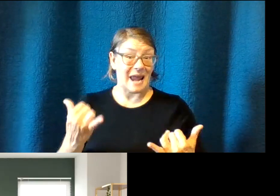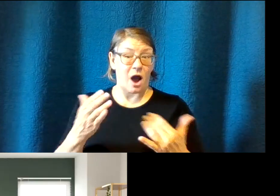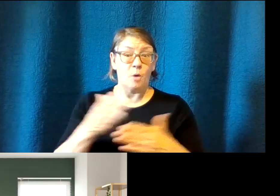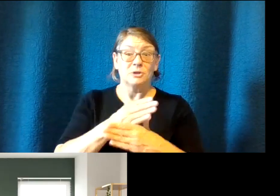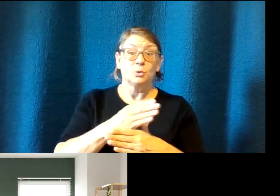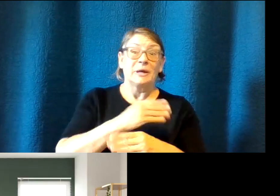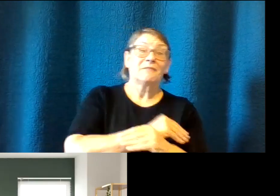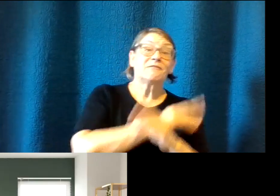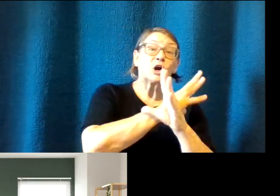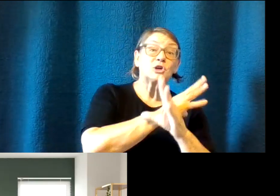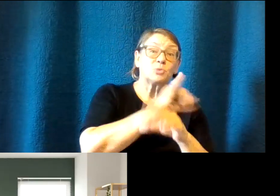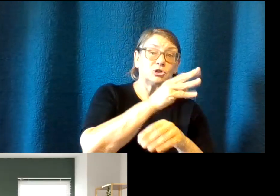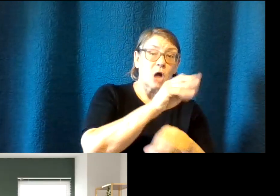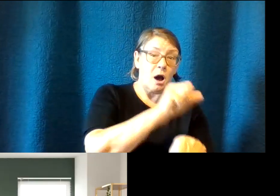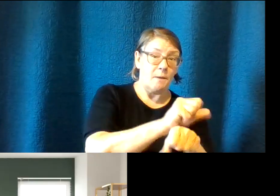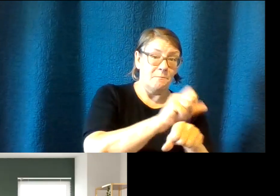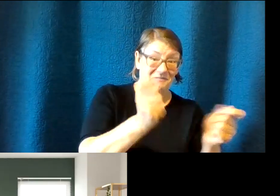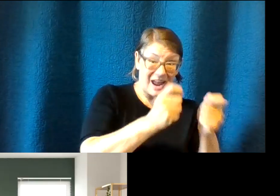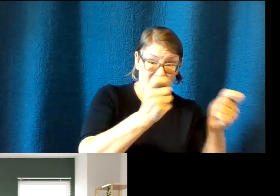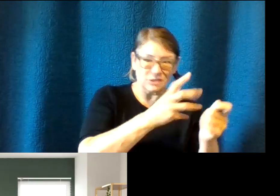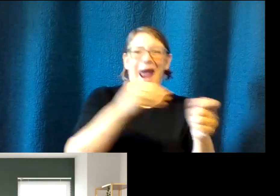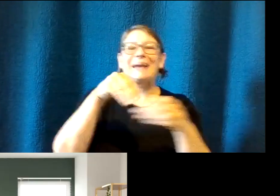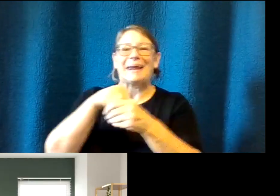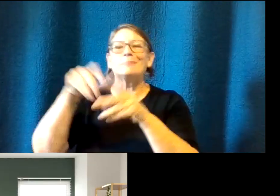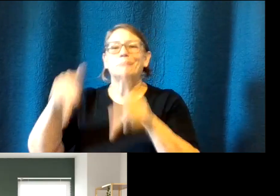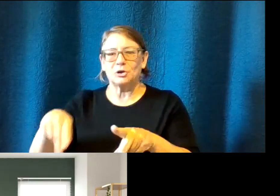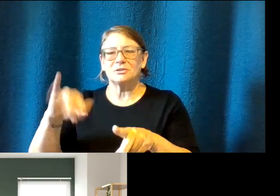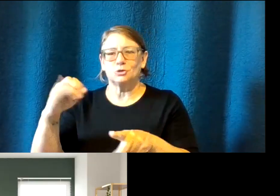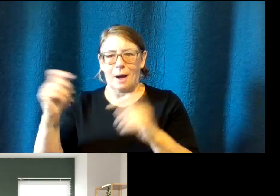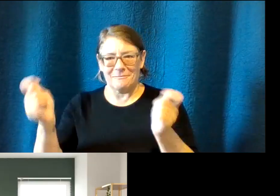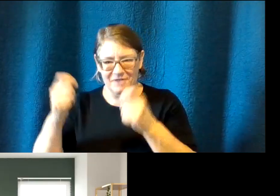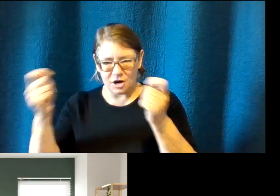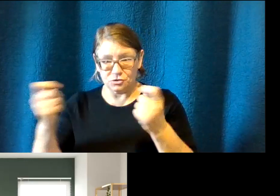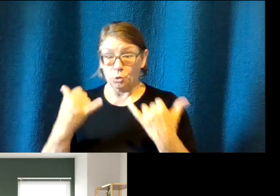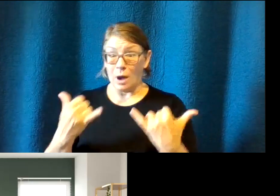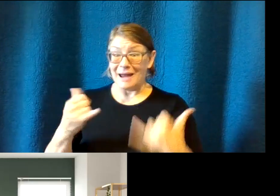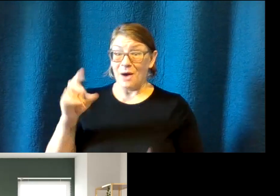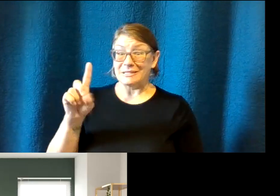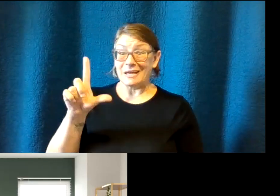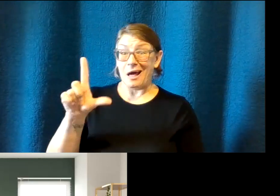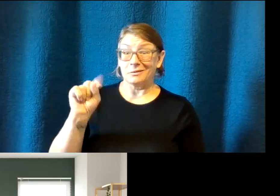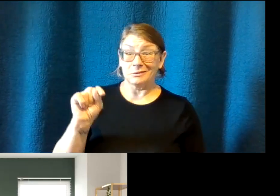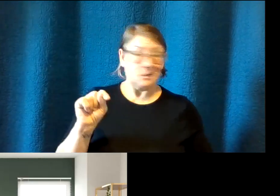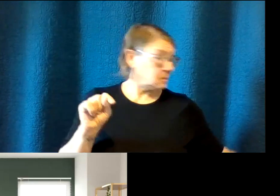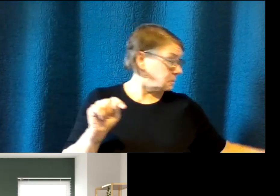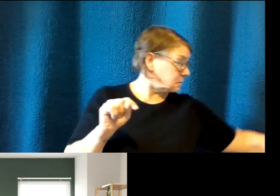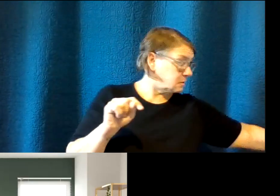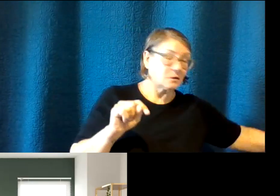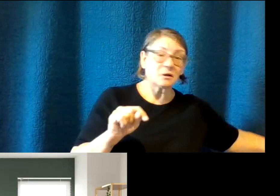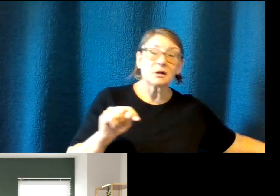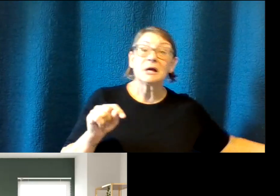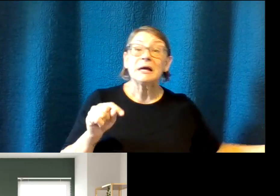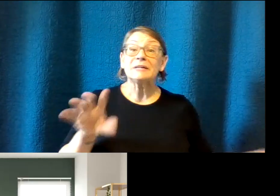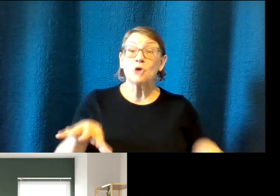job fairs and the in-person job fairs. Right now, DLT is hosting